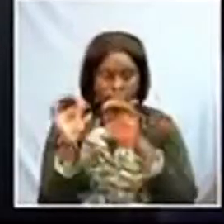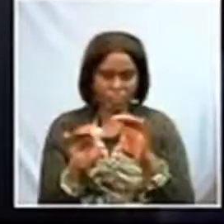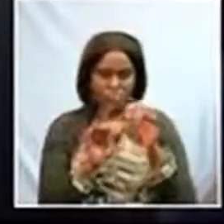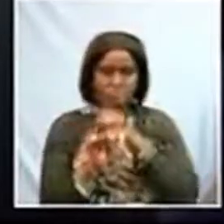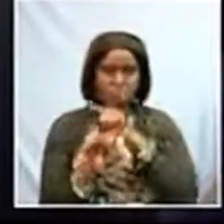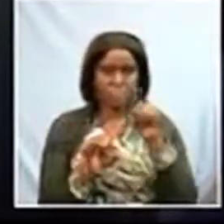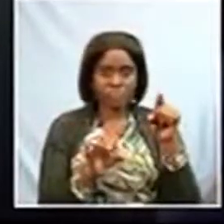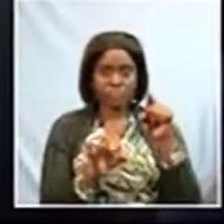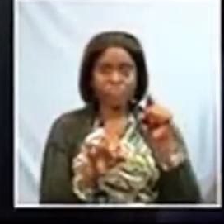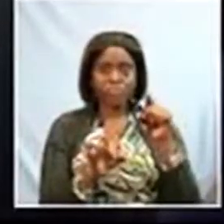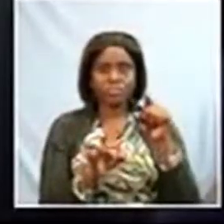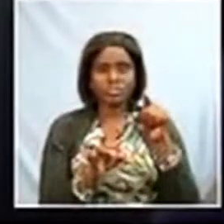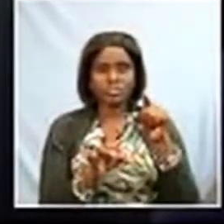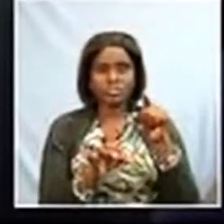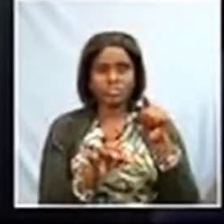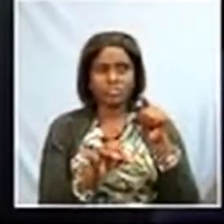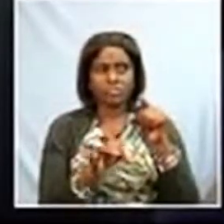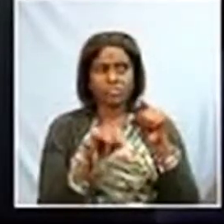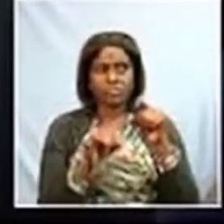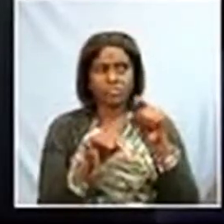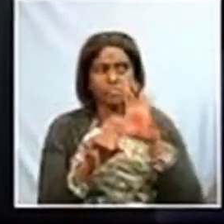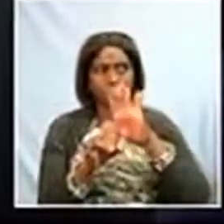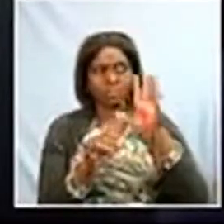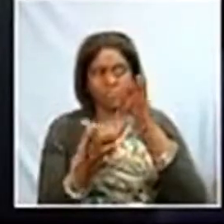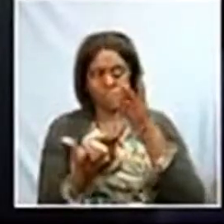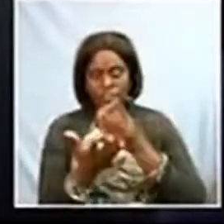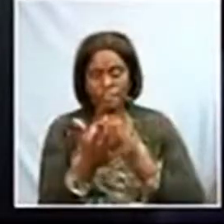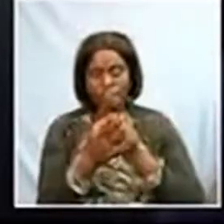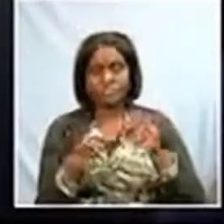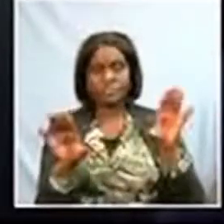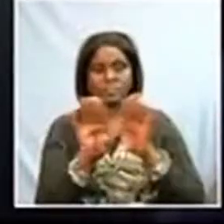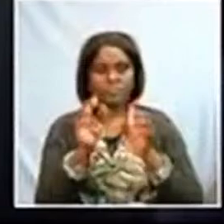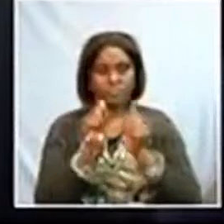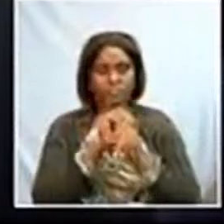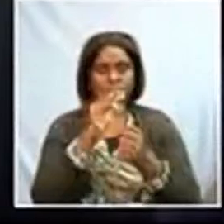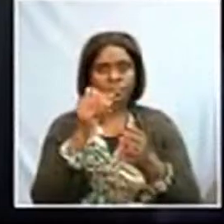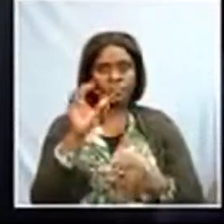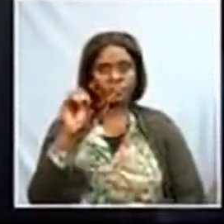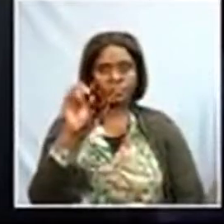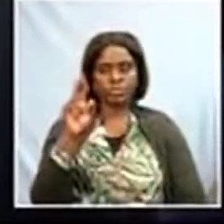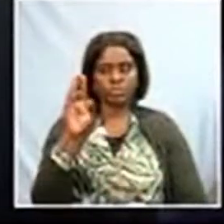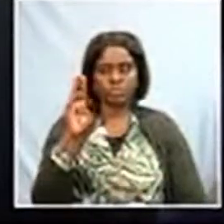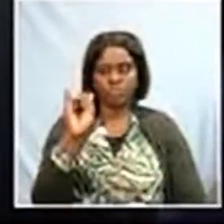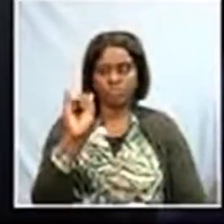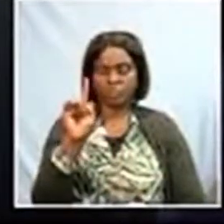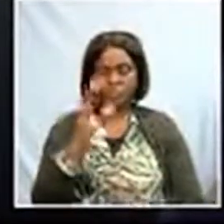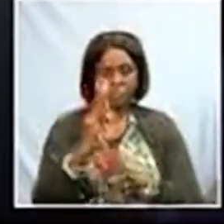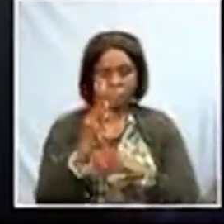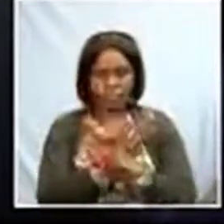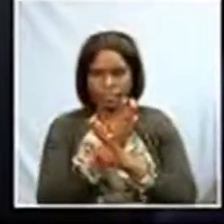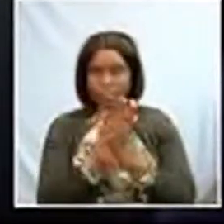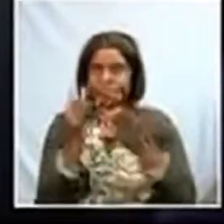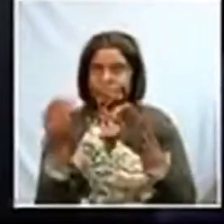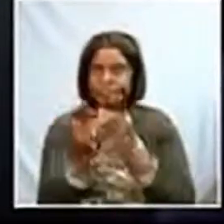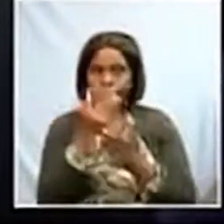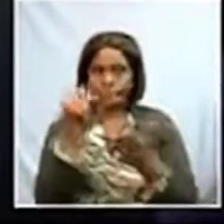you, what was the financial closure with Orbit before procuring the new contract?